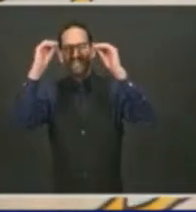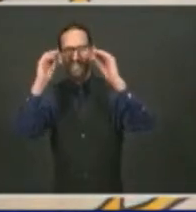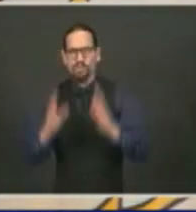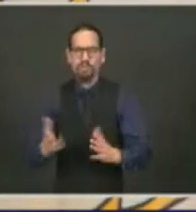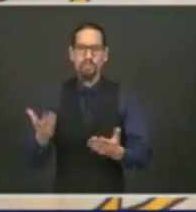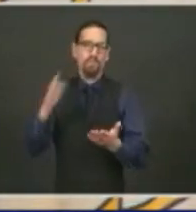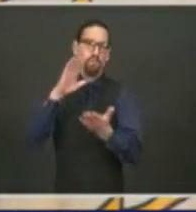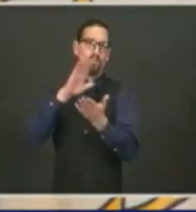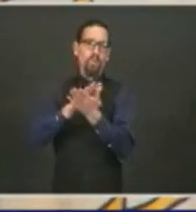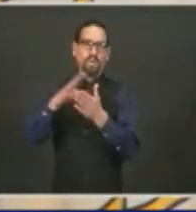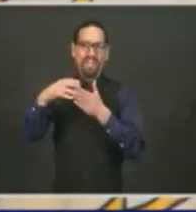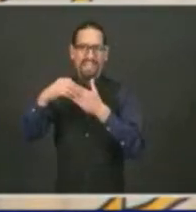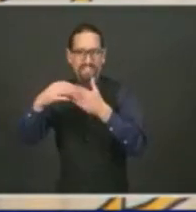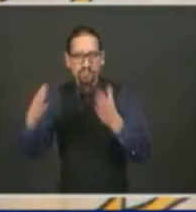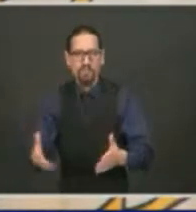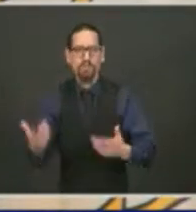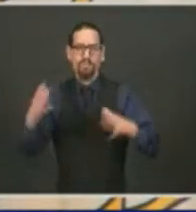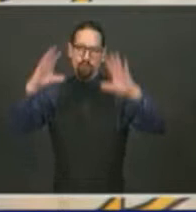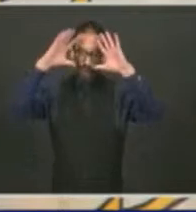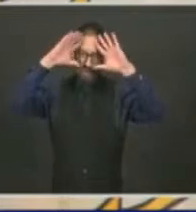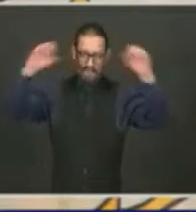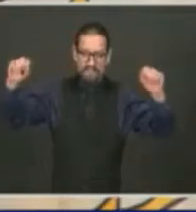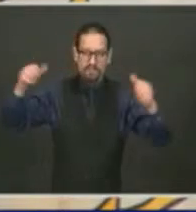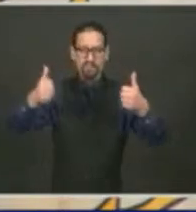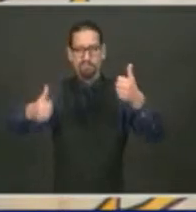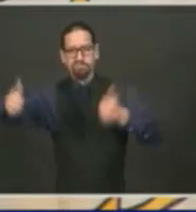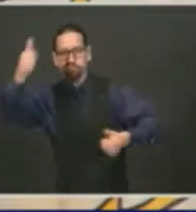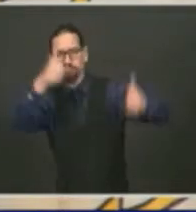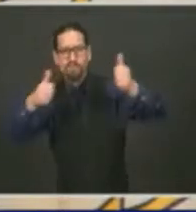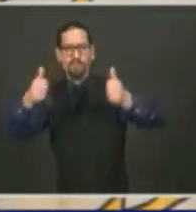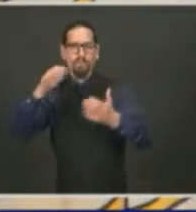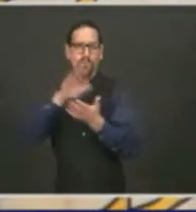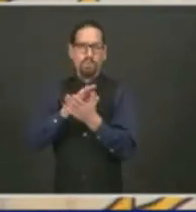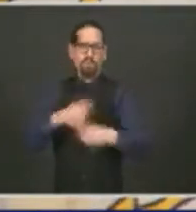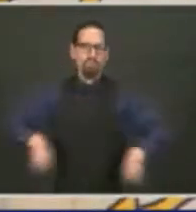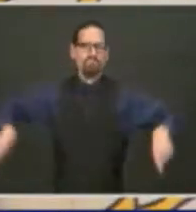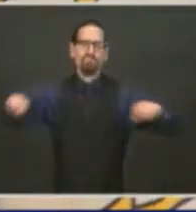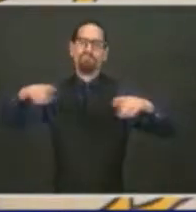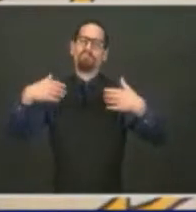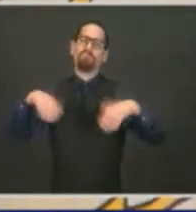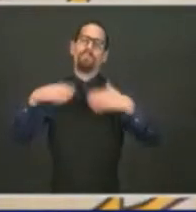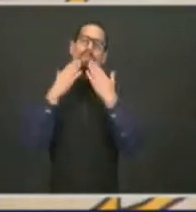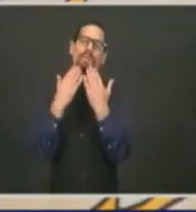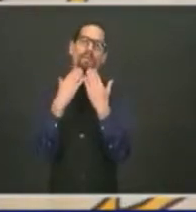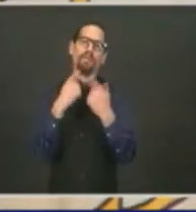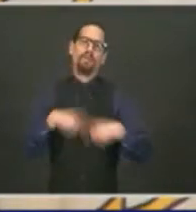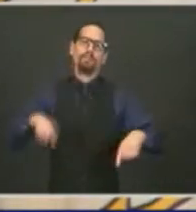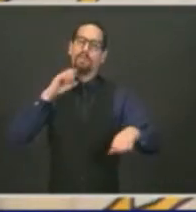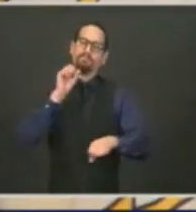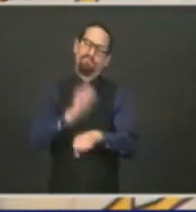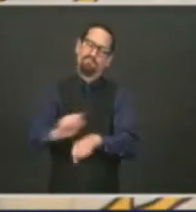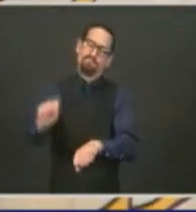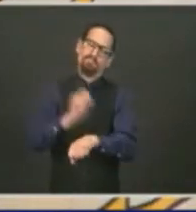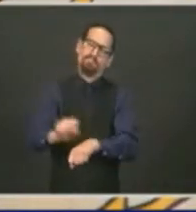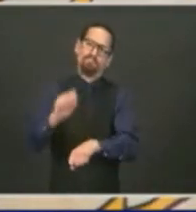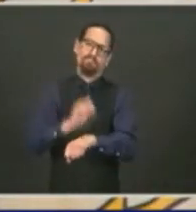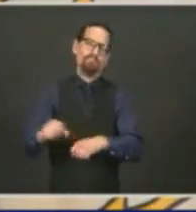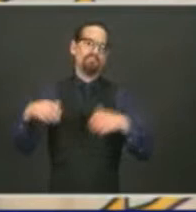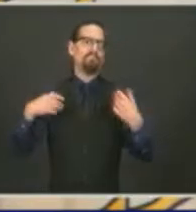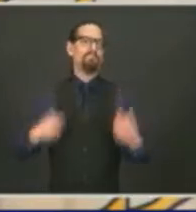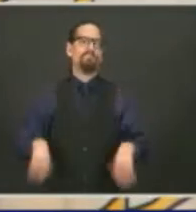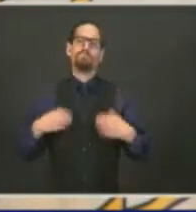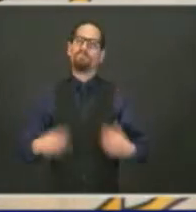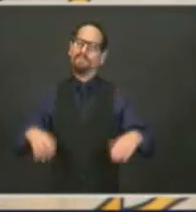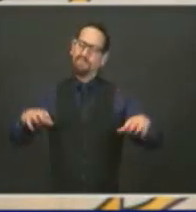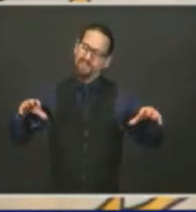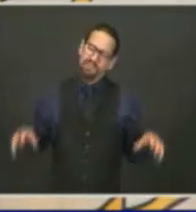custodians at these schools. Thank you all so much for your incredibly hard work in doing all that it has taken